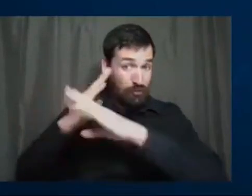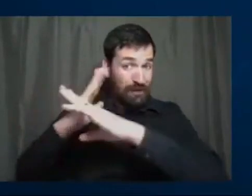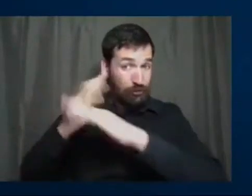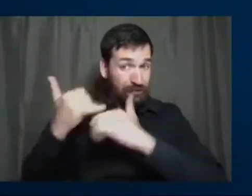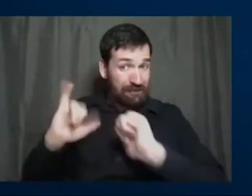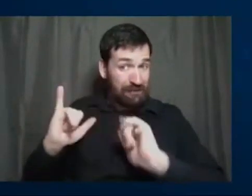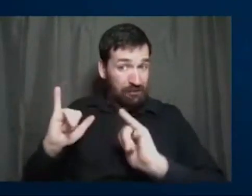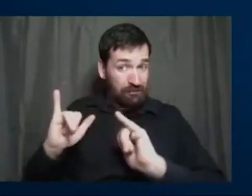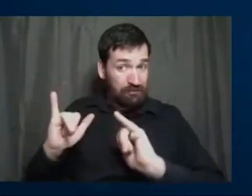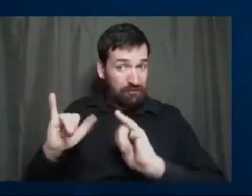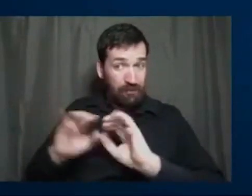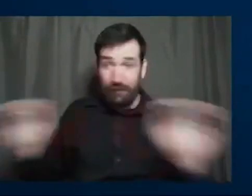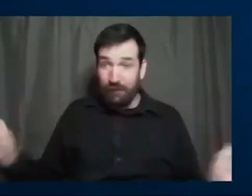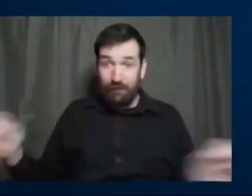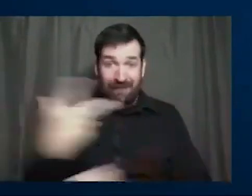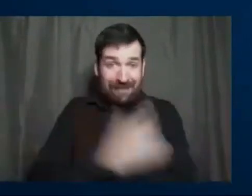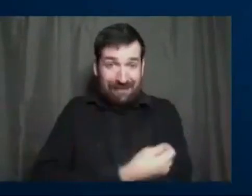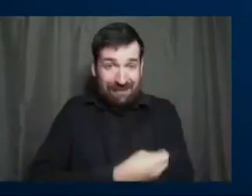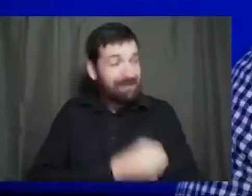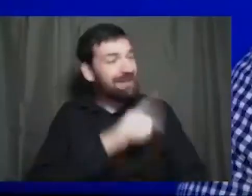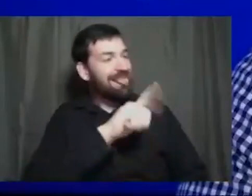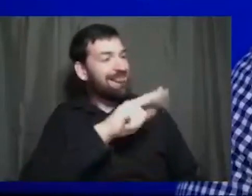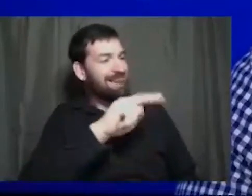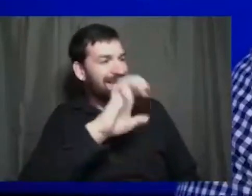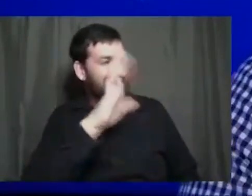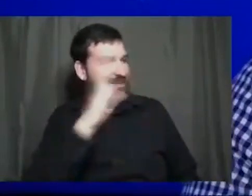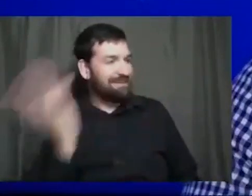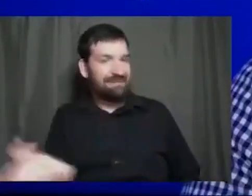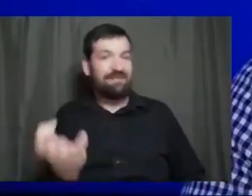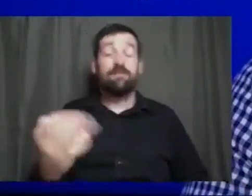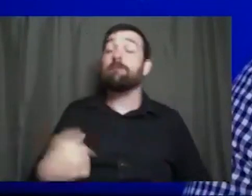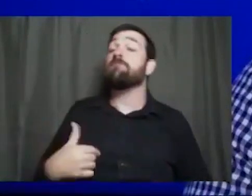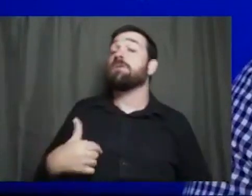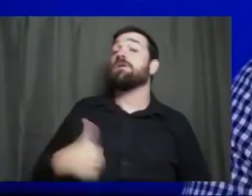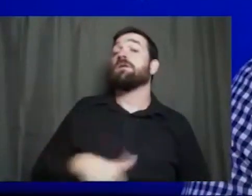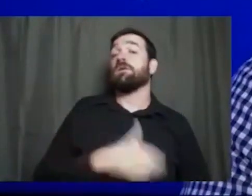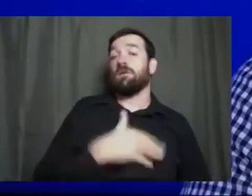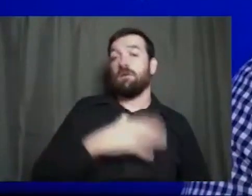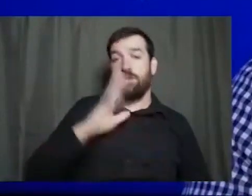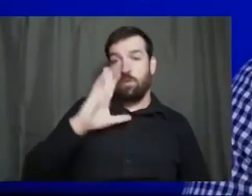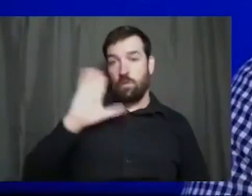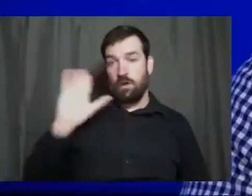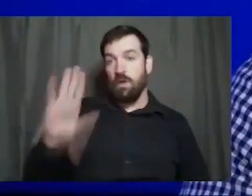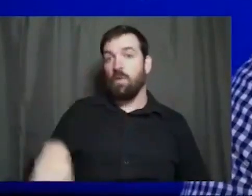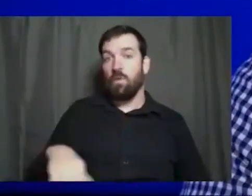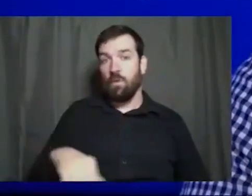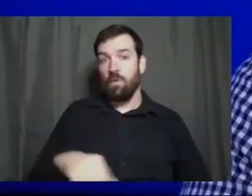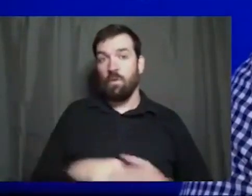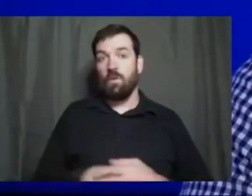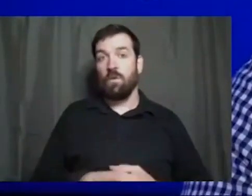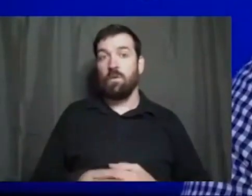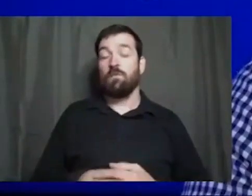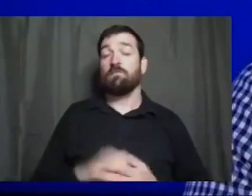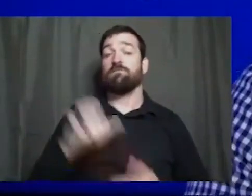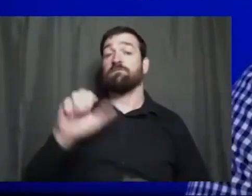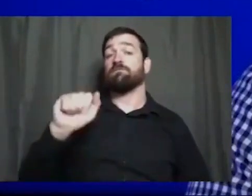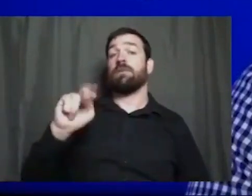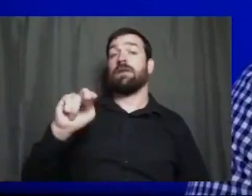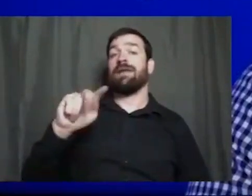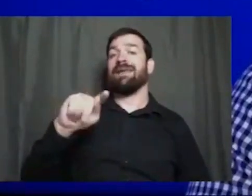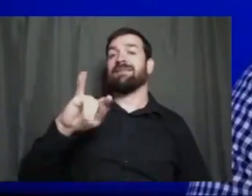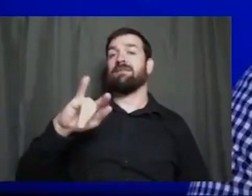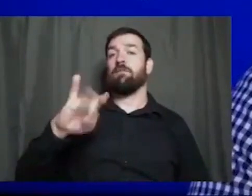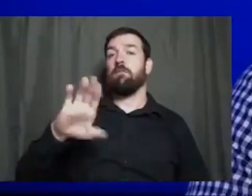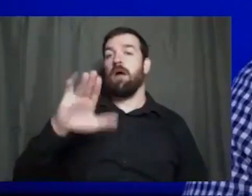Yeah, Lance I think, is going to chime in on this one. So we know that the antibody response, the immune response you get from